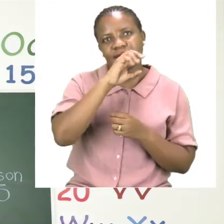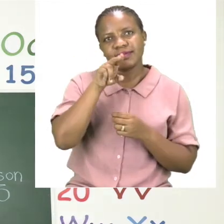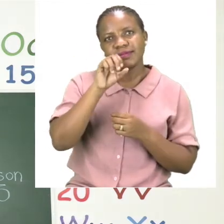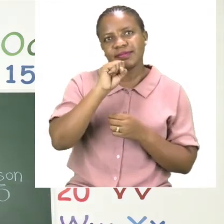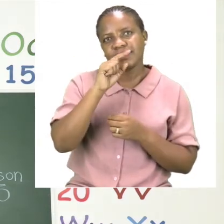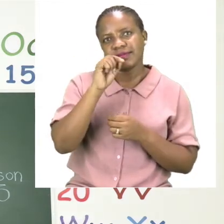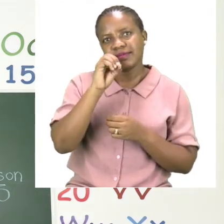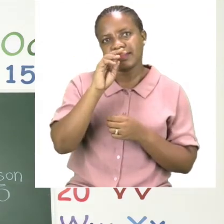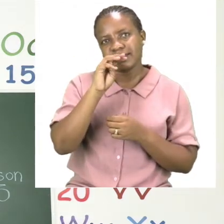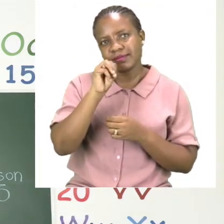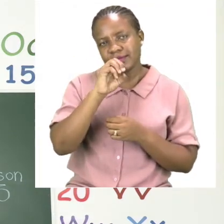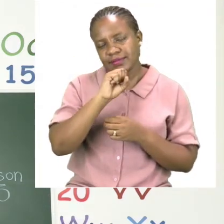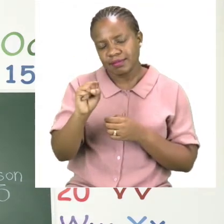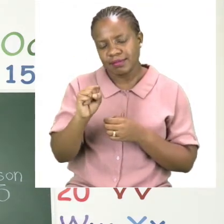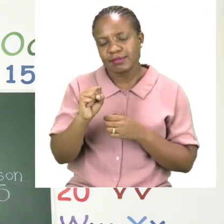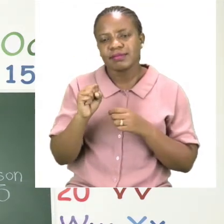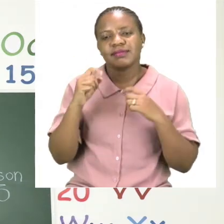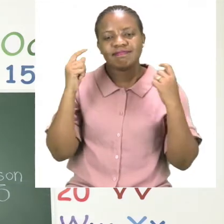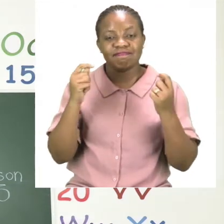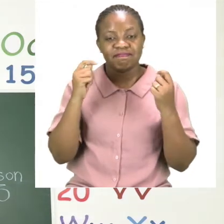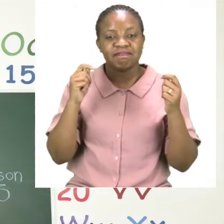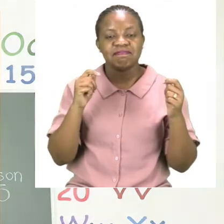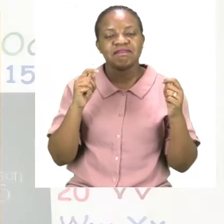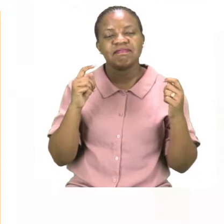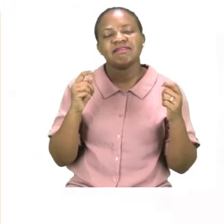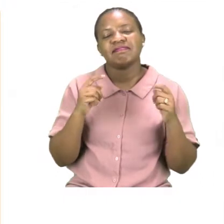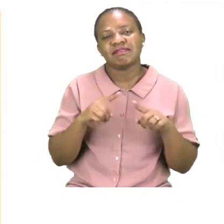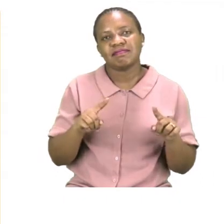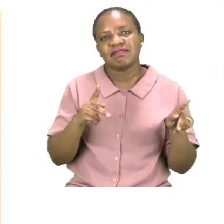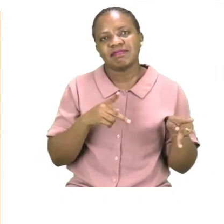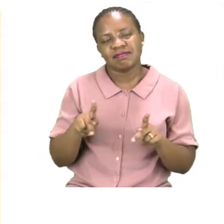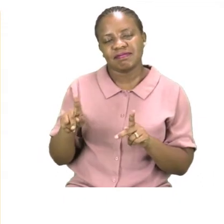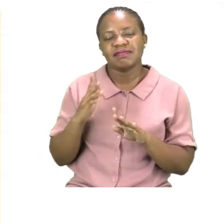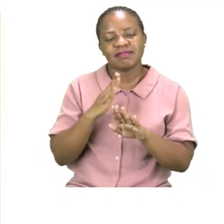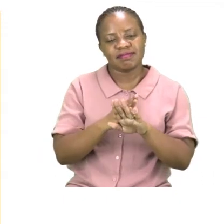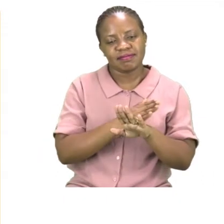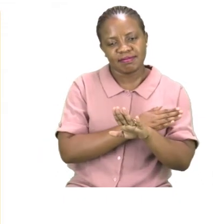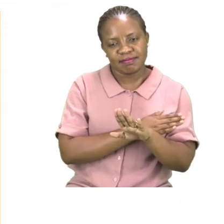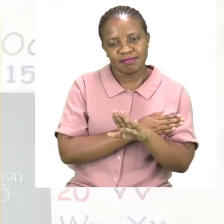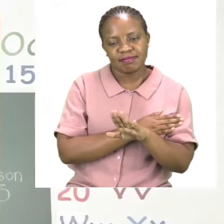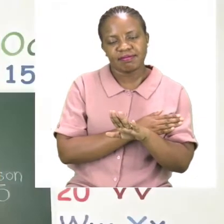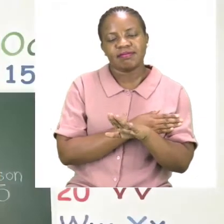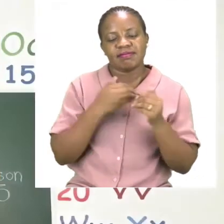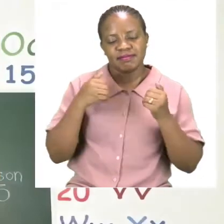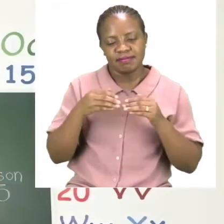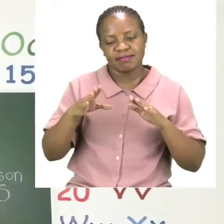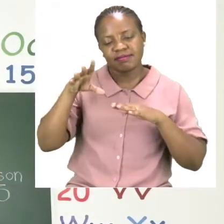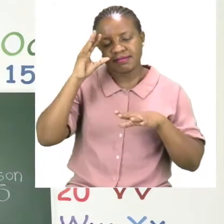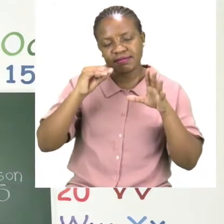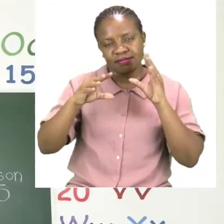customs and ceremonies. And before we get into any lessons boys and girls,